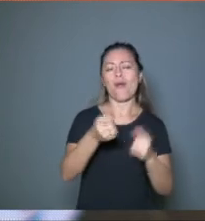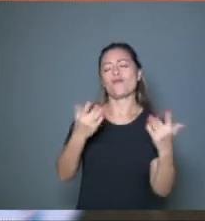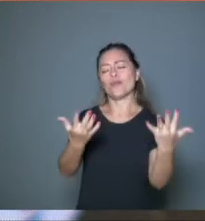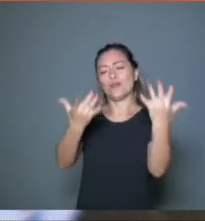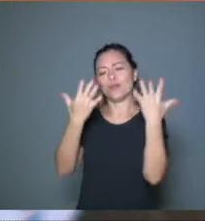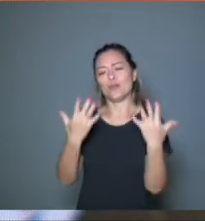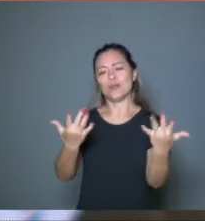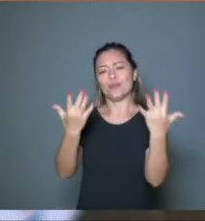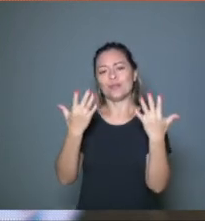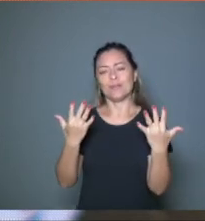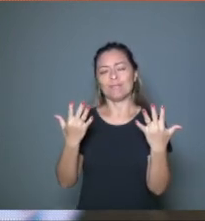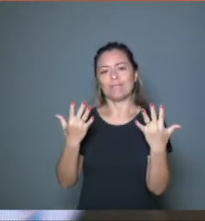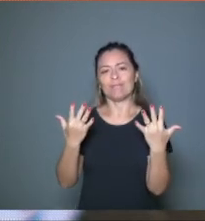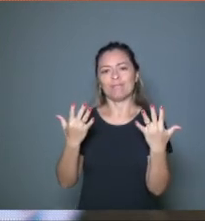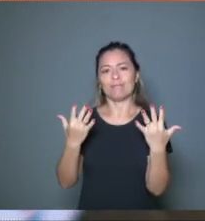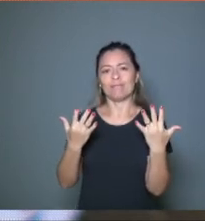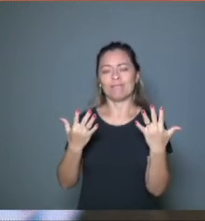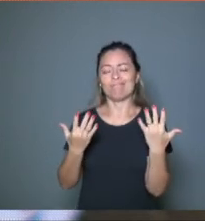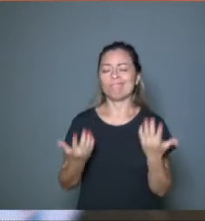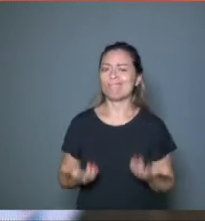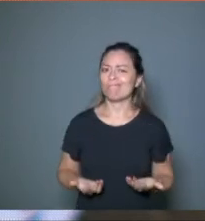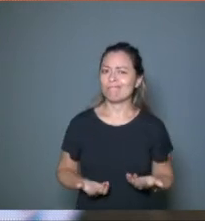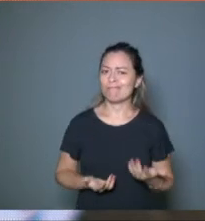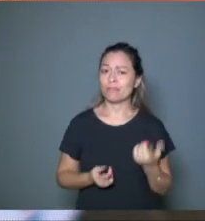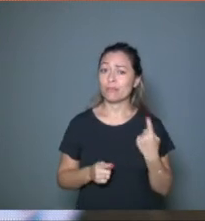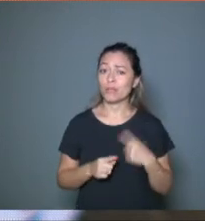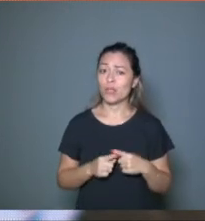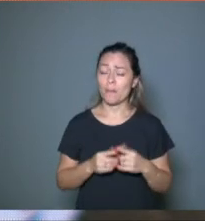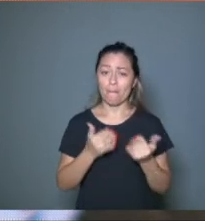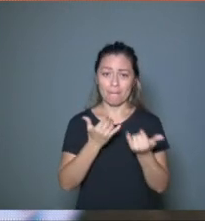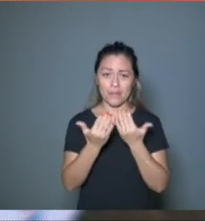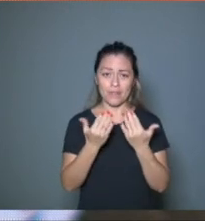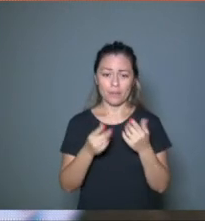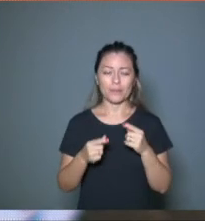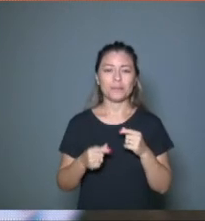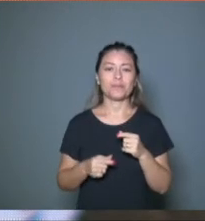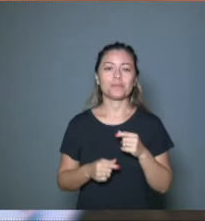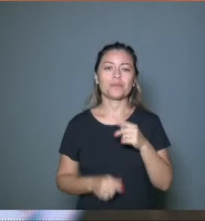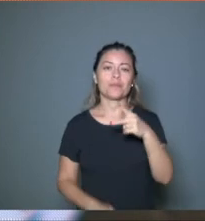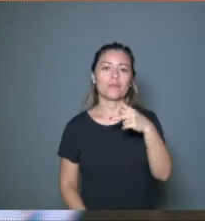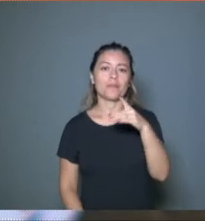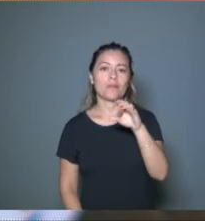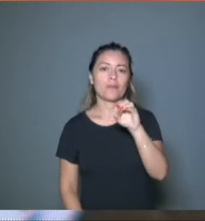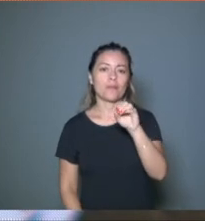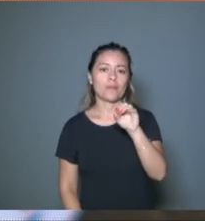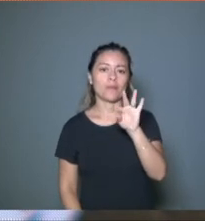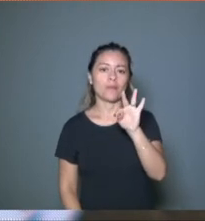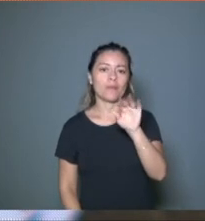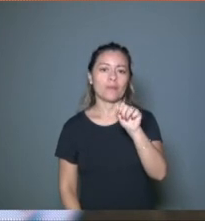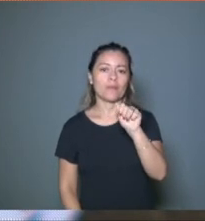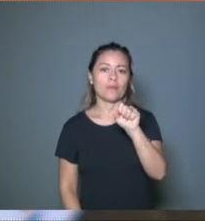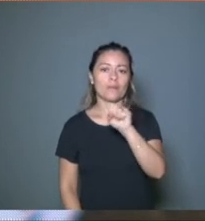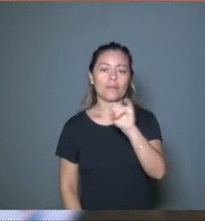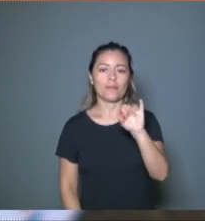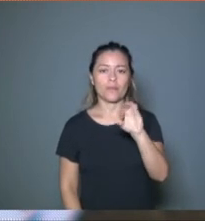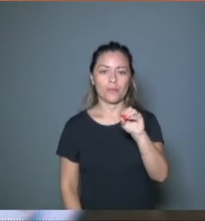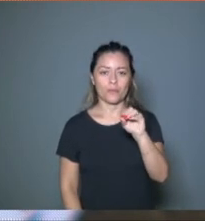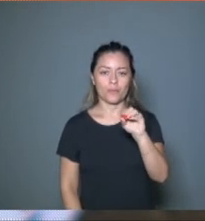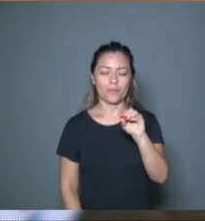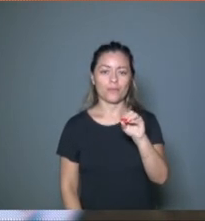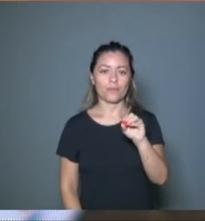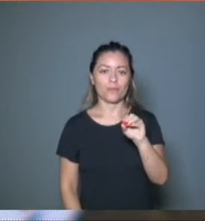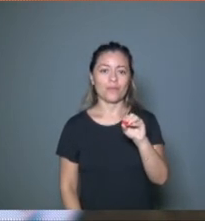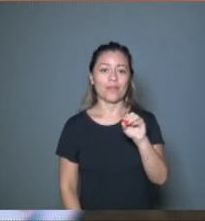It would be difficult to have enough supply of organic fertilizers. Let's look at potassium, for instance, to